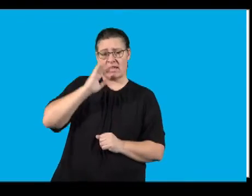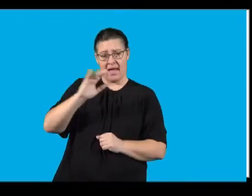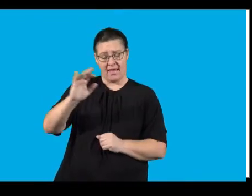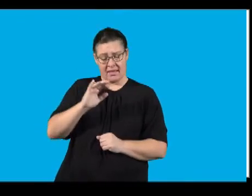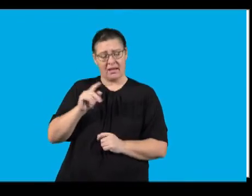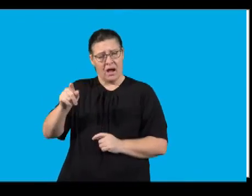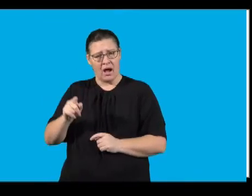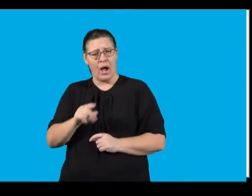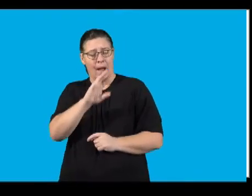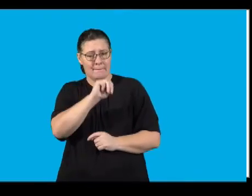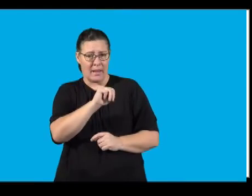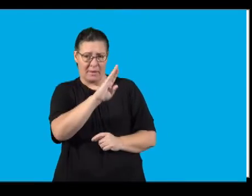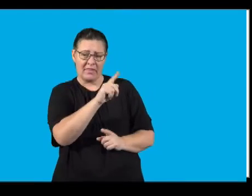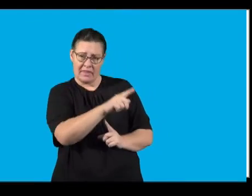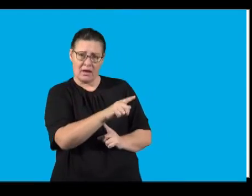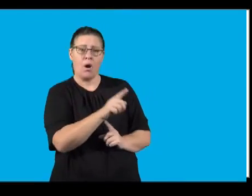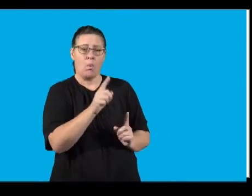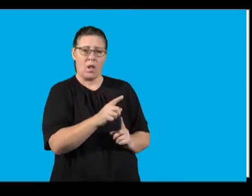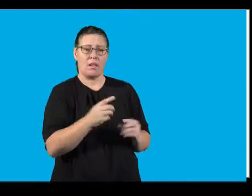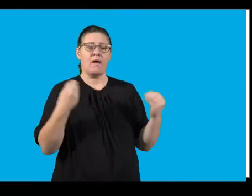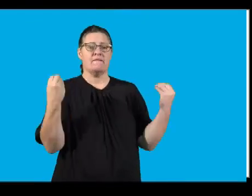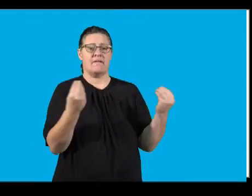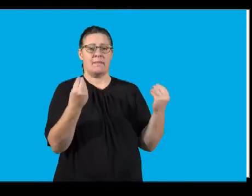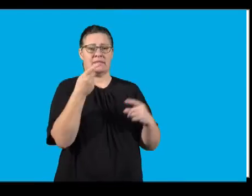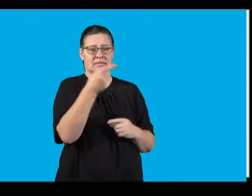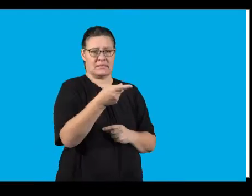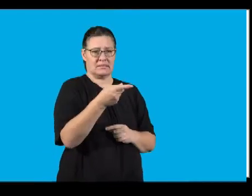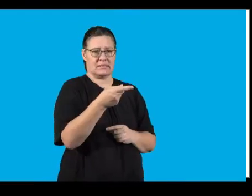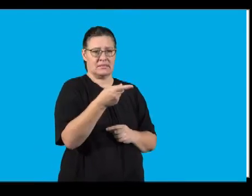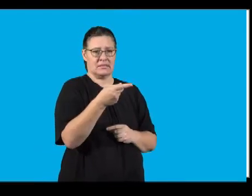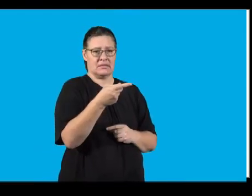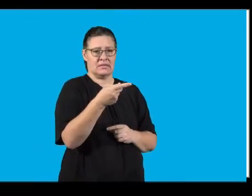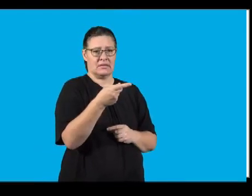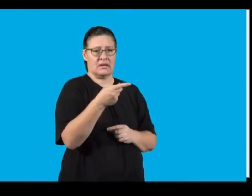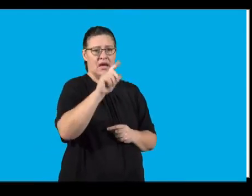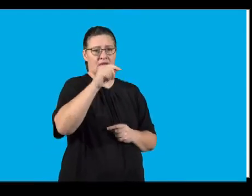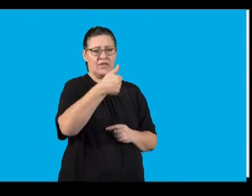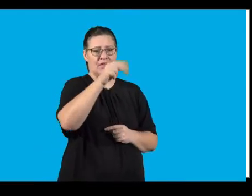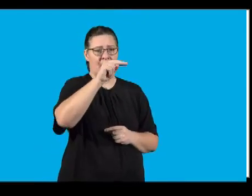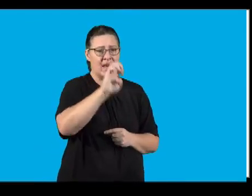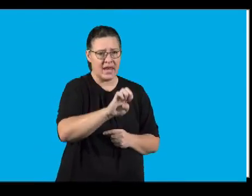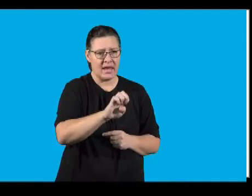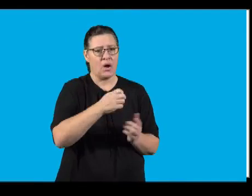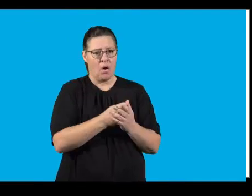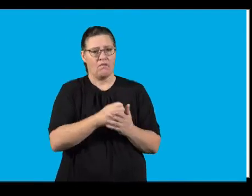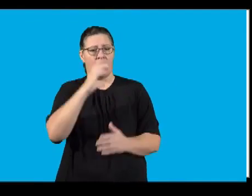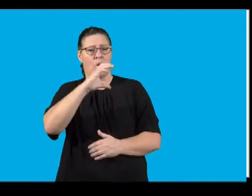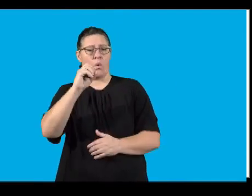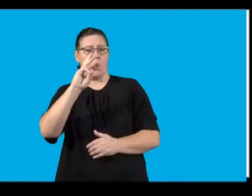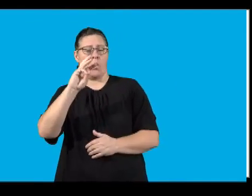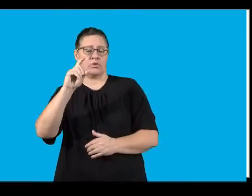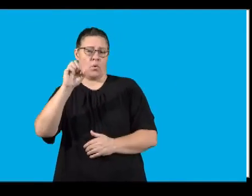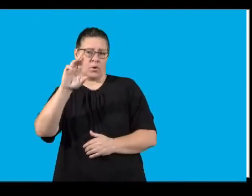prophesy that Macbeth will become the Thane of Cawdor. All right. So remember, we don't have thanes here, but we